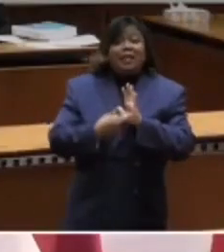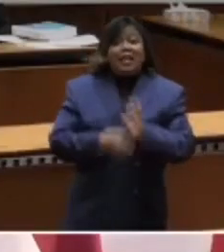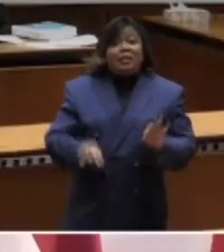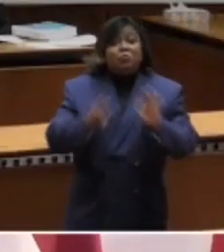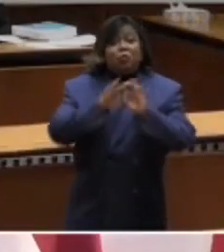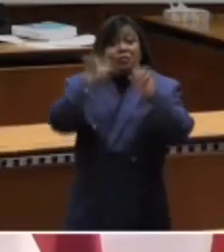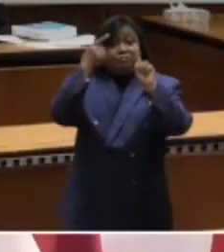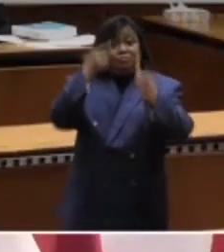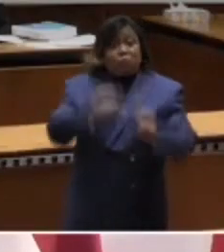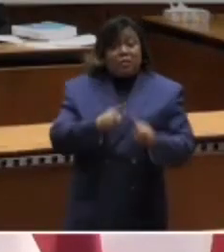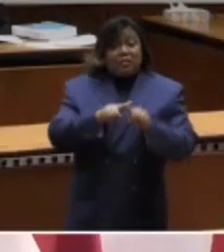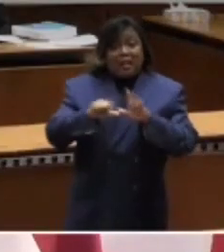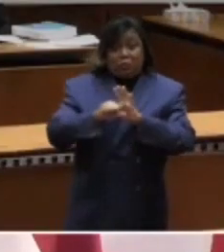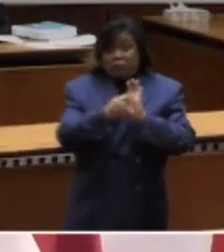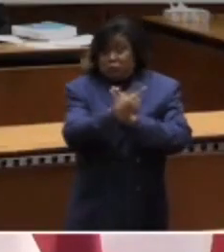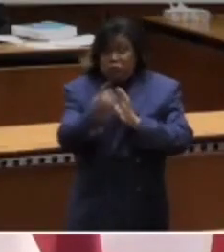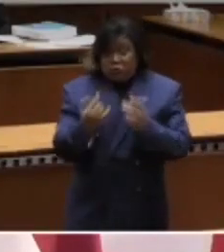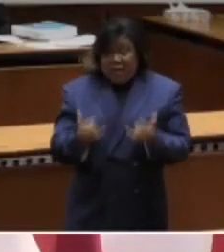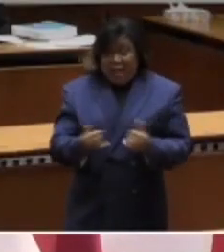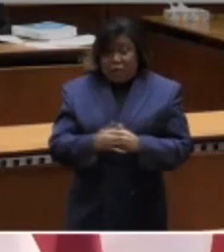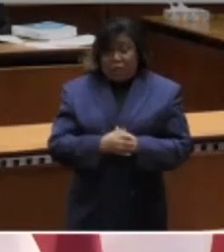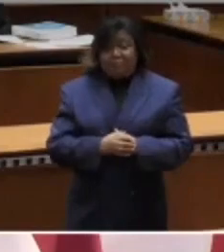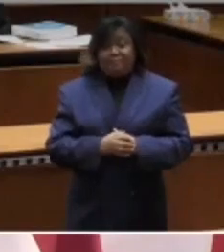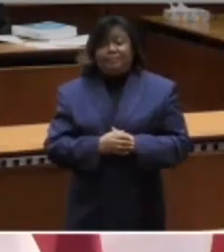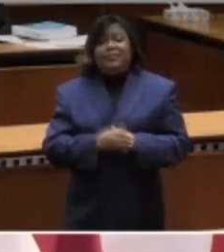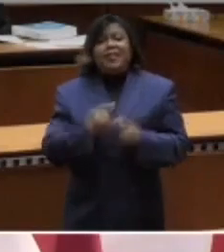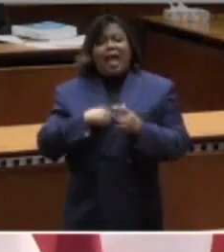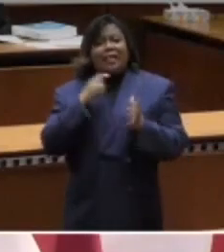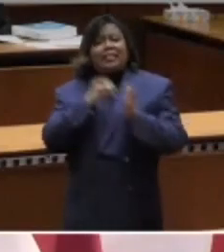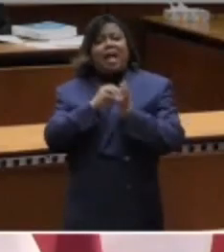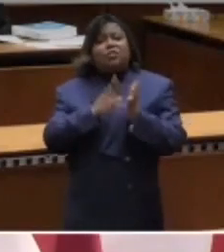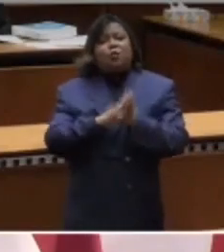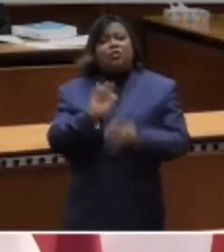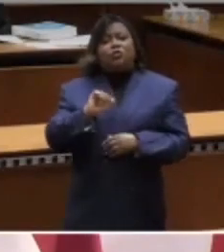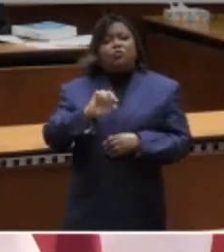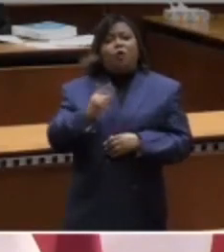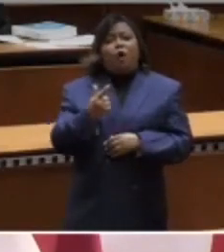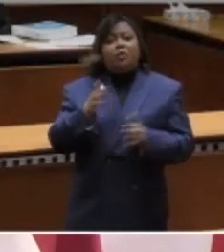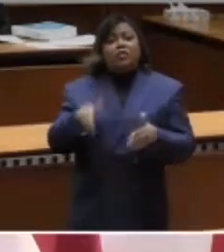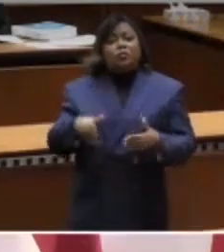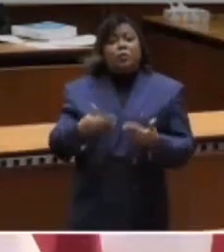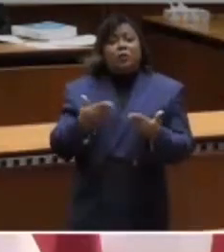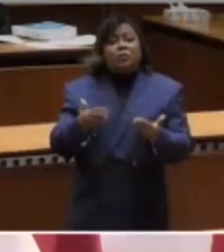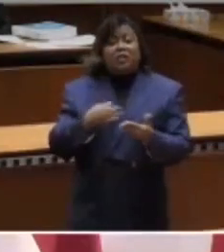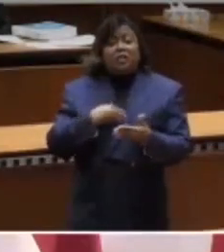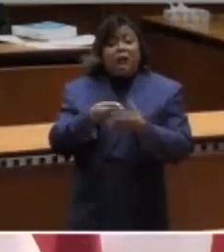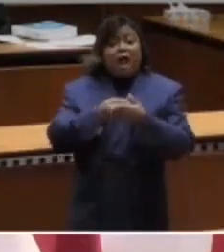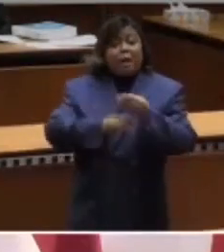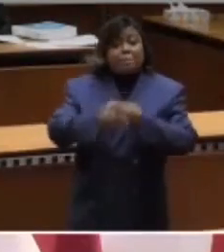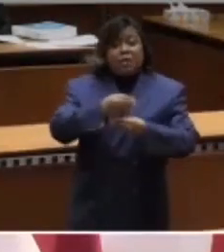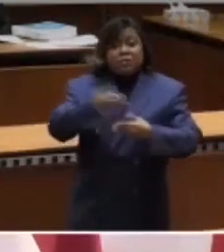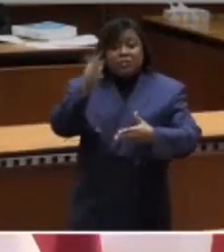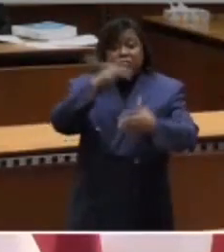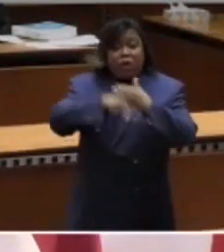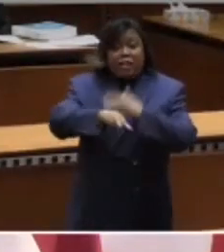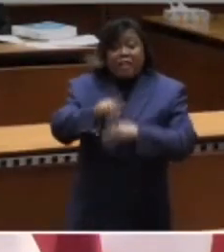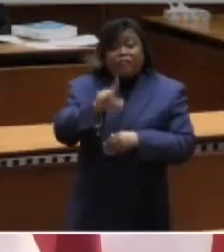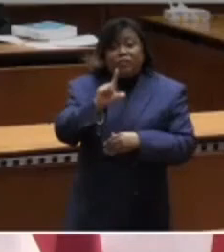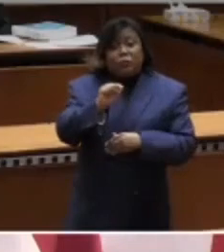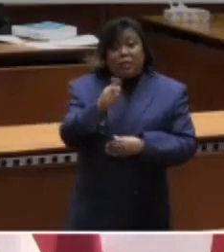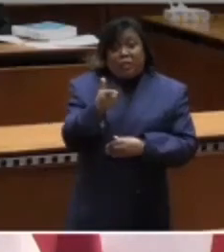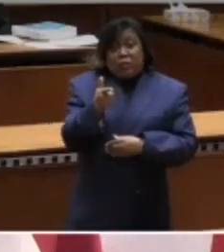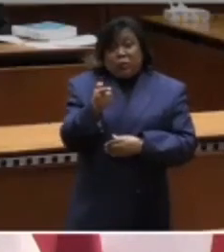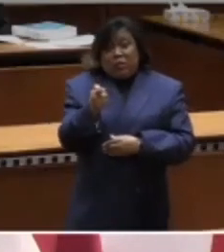that I will highlight for you now. As I noted in August, when we presented our budget forecast for